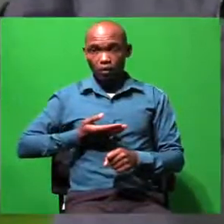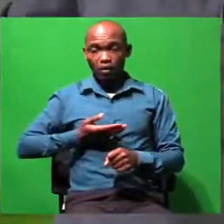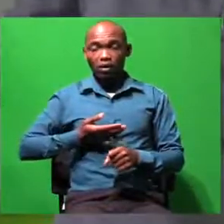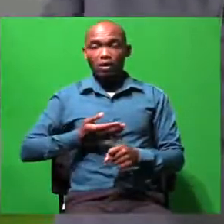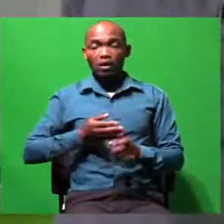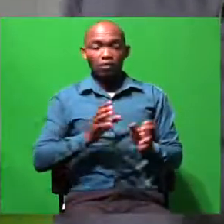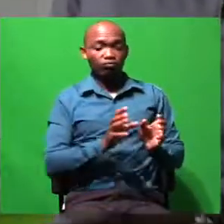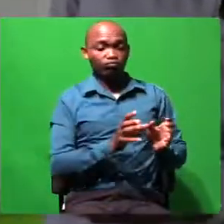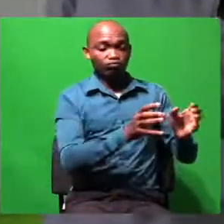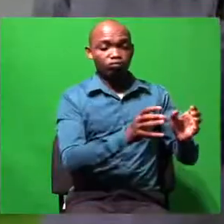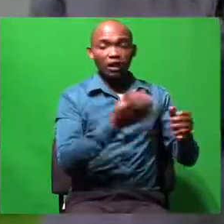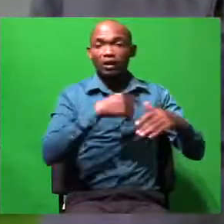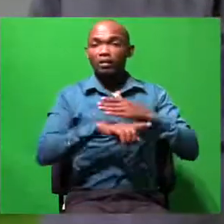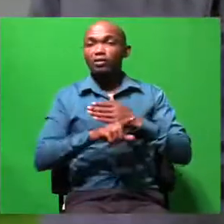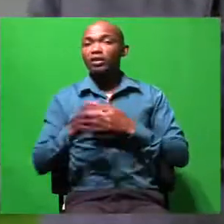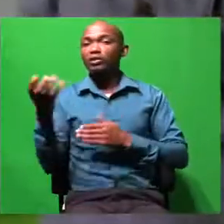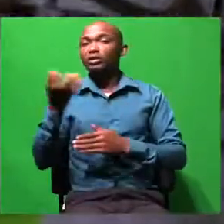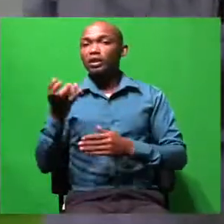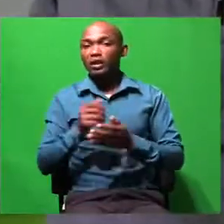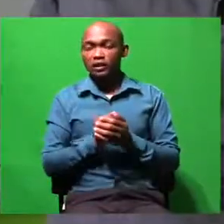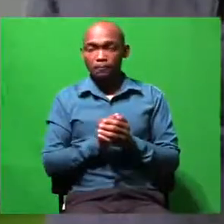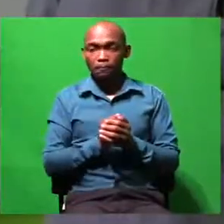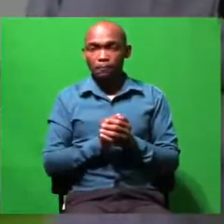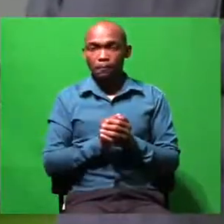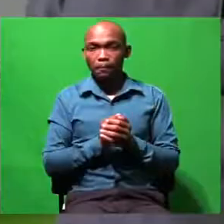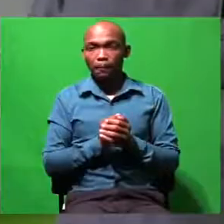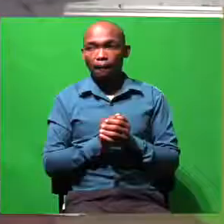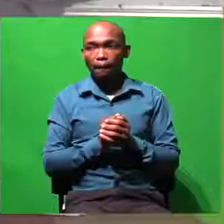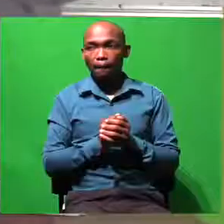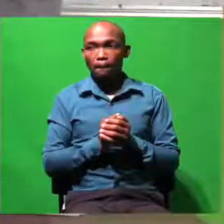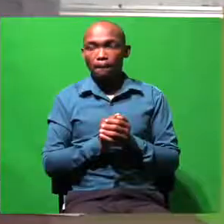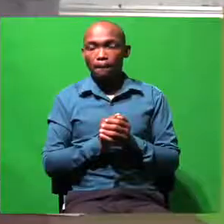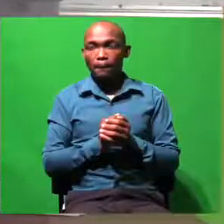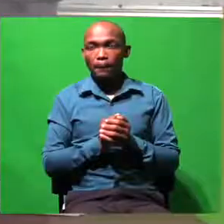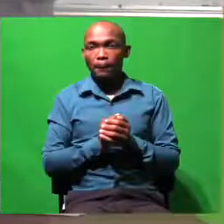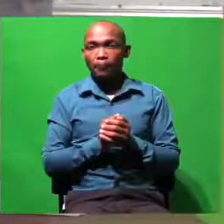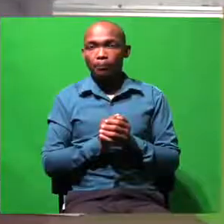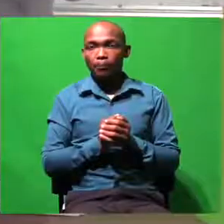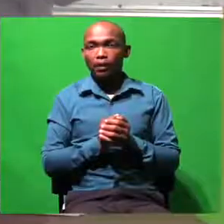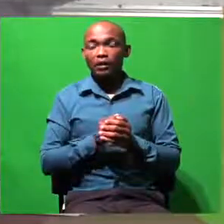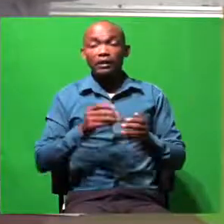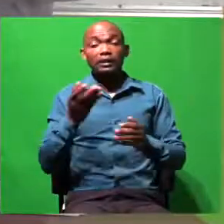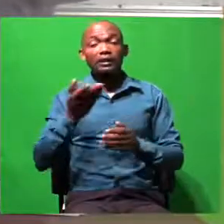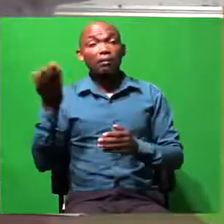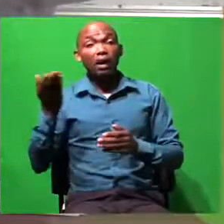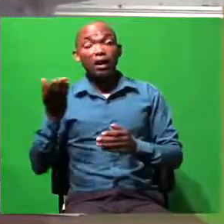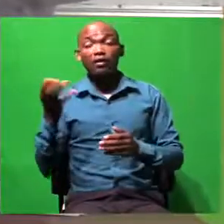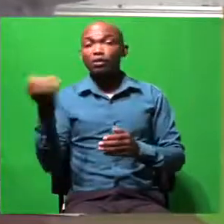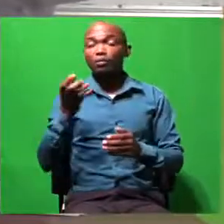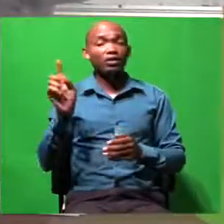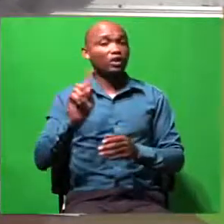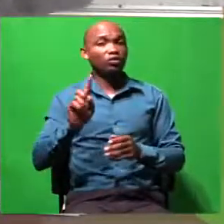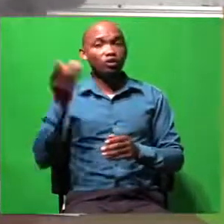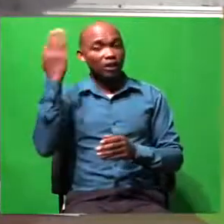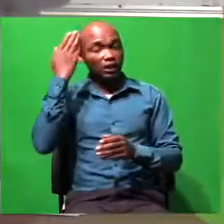in the communities. They are exploited, they are subjugated. Some of the communities, they don't care about women.